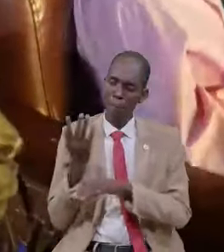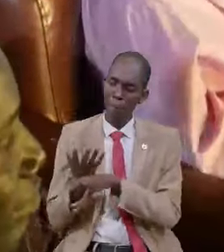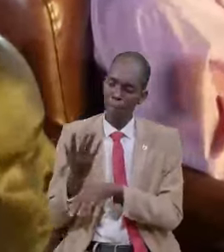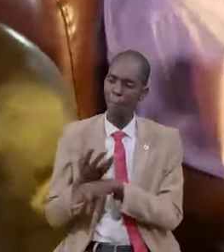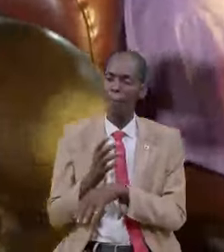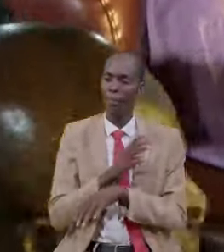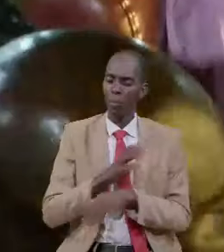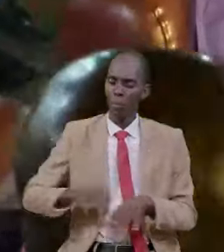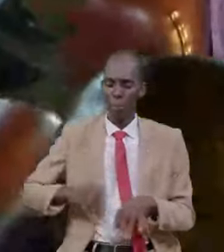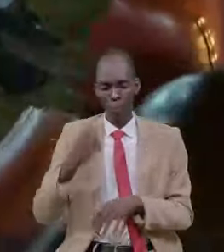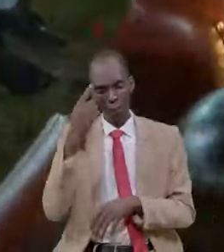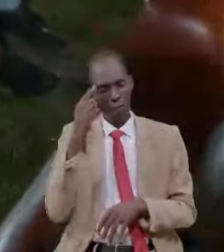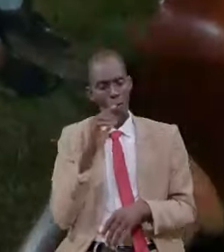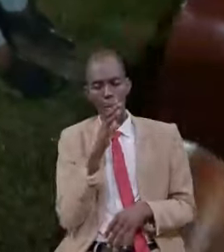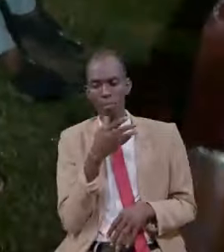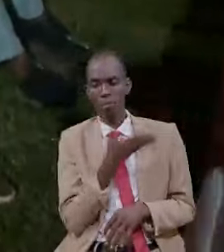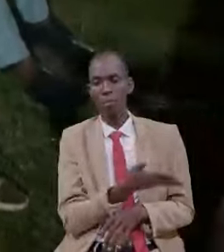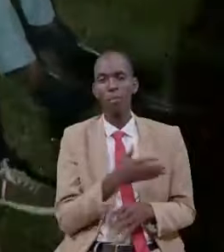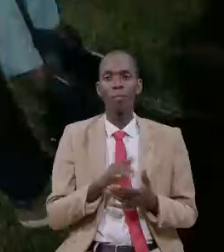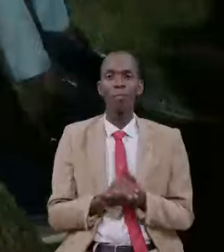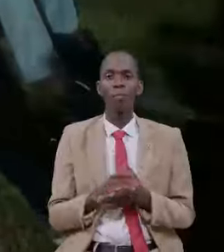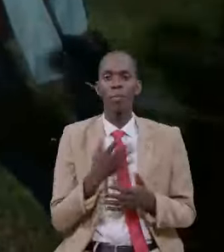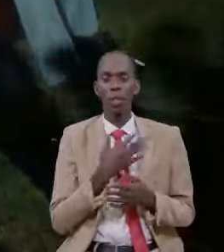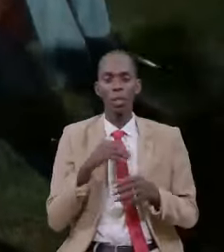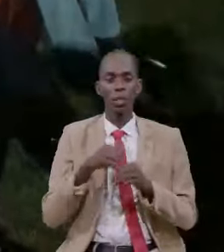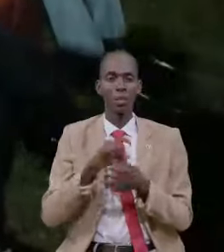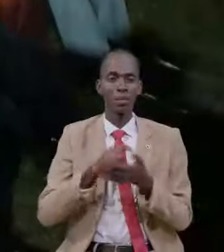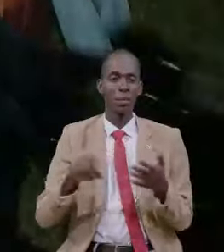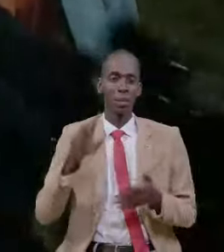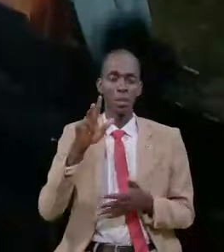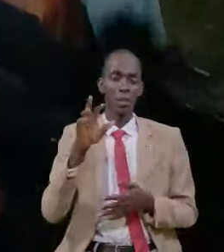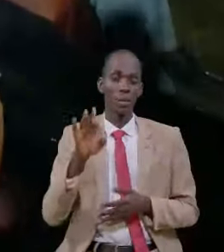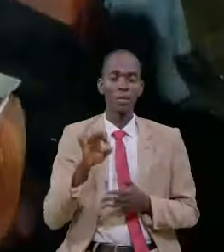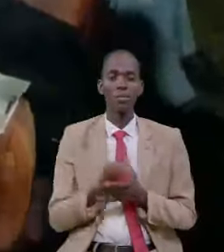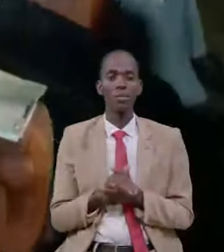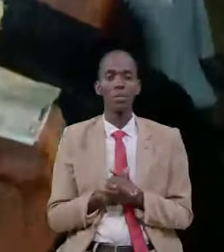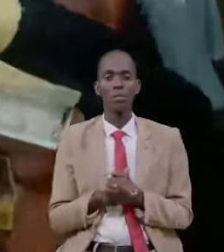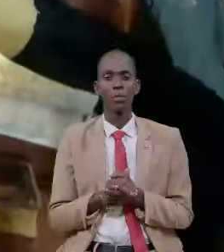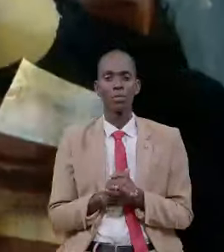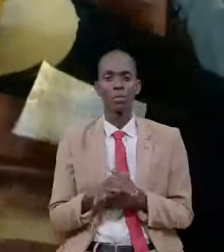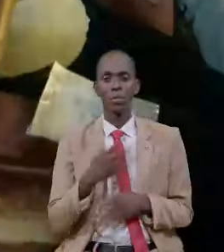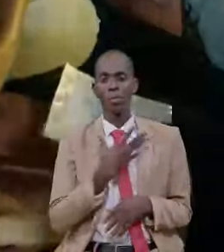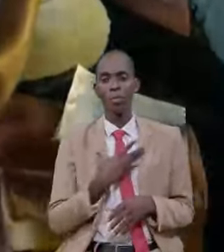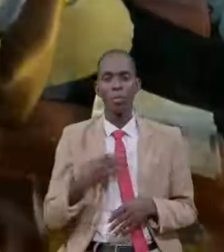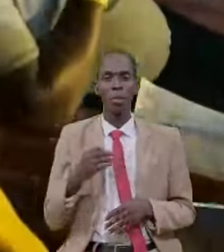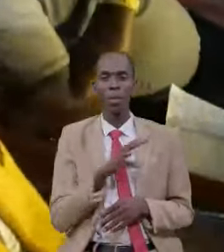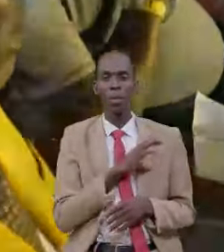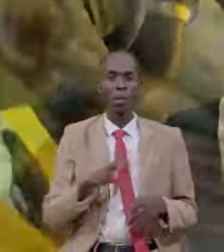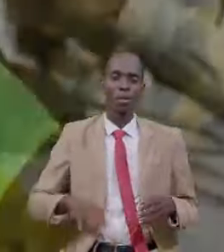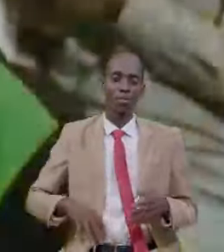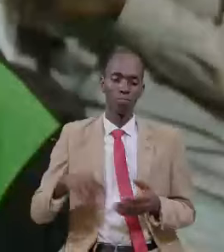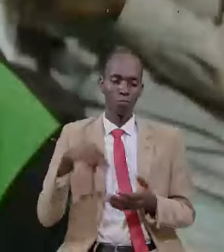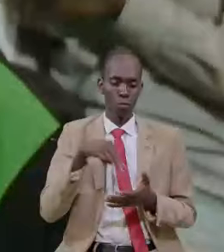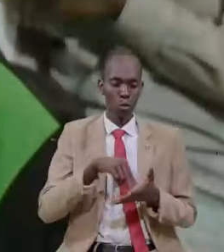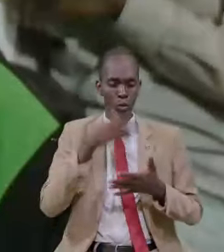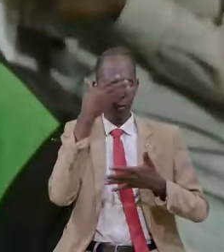her. Look at verse 39. In verse 39, and he stood over her and